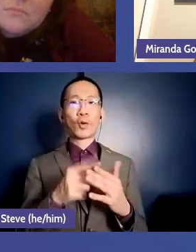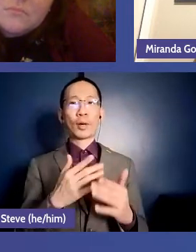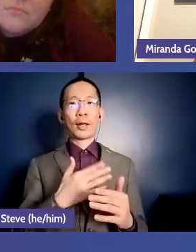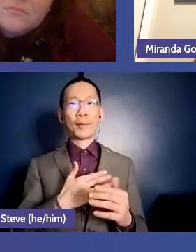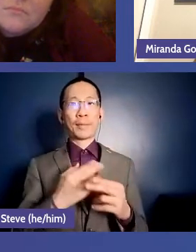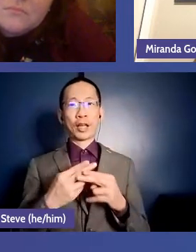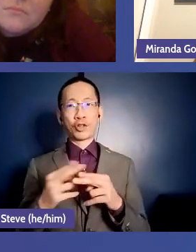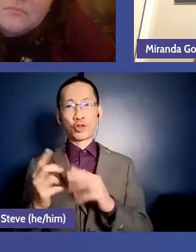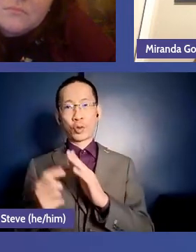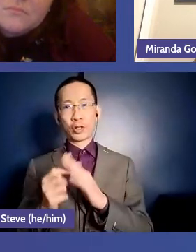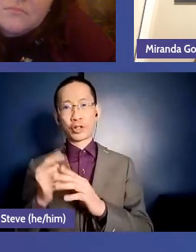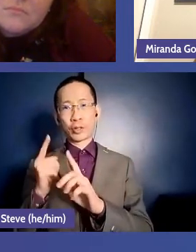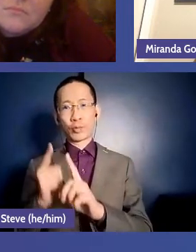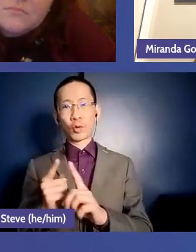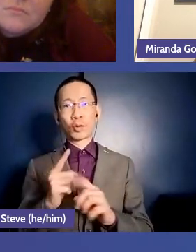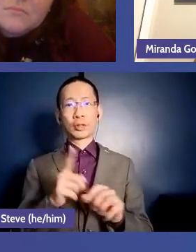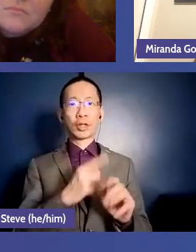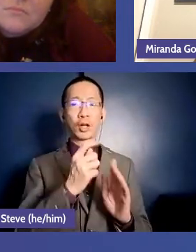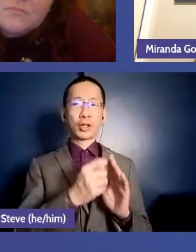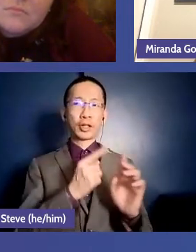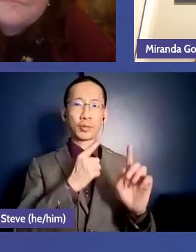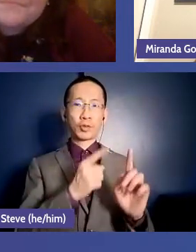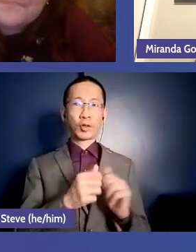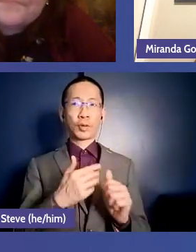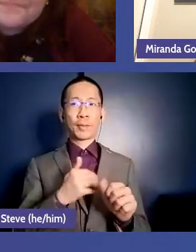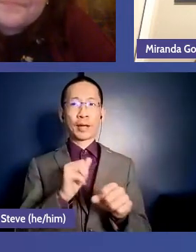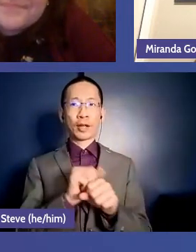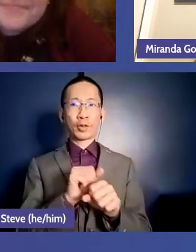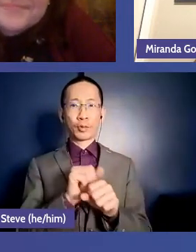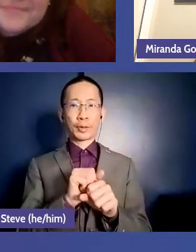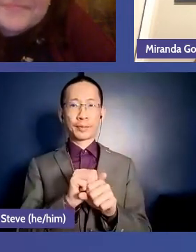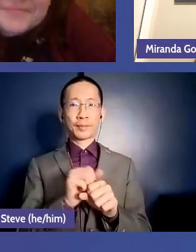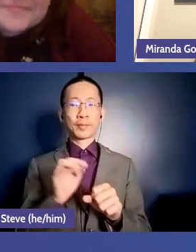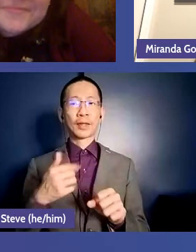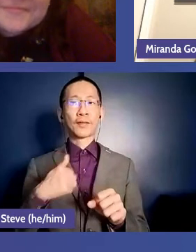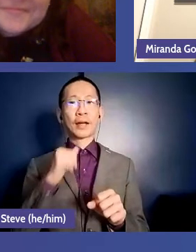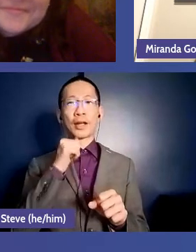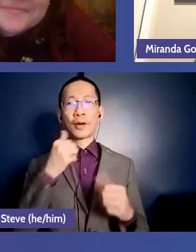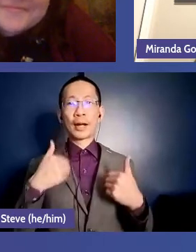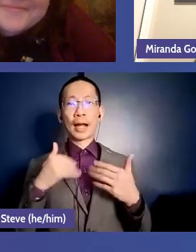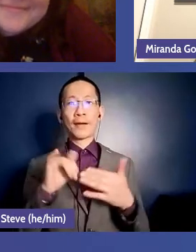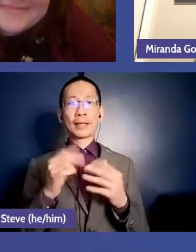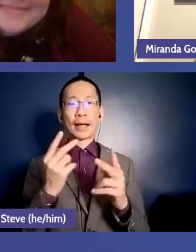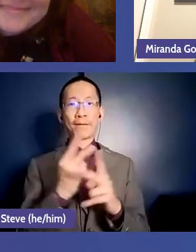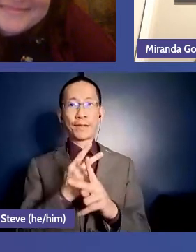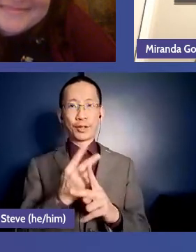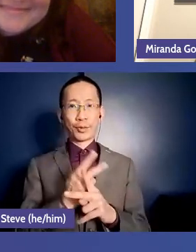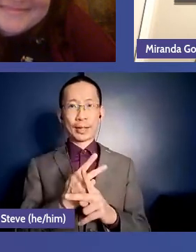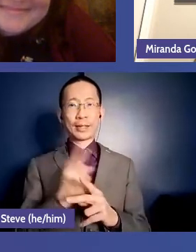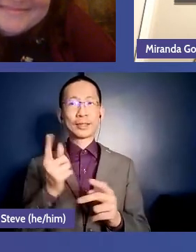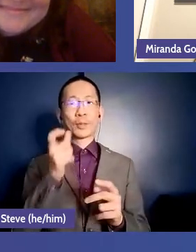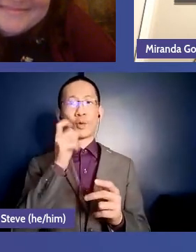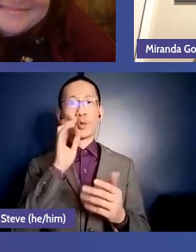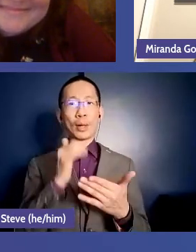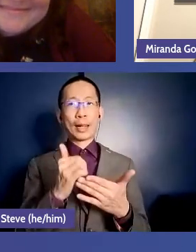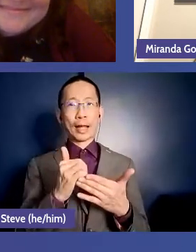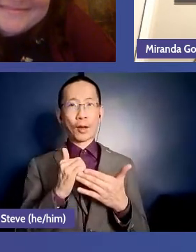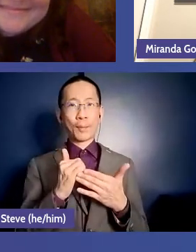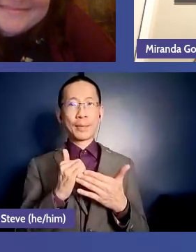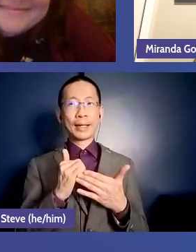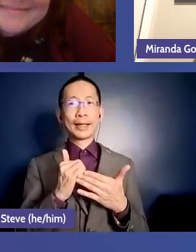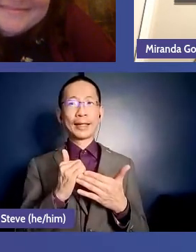and long-term goals are in terms of my career. And if I don't yet have those figured out, someone who will help me kind